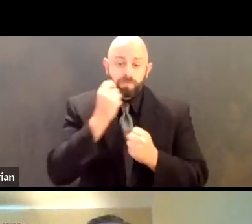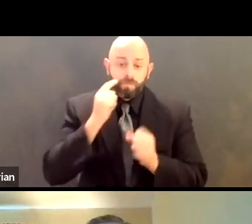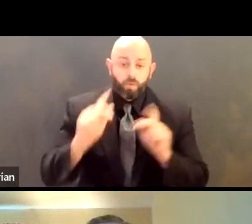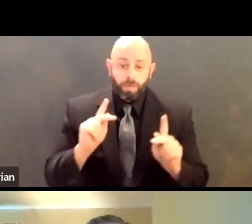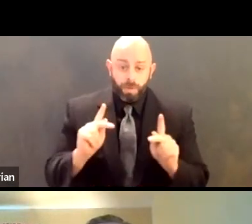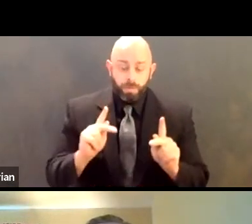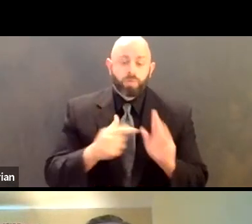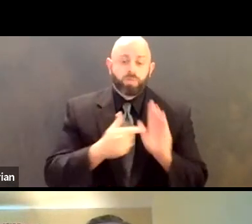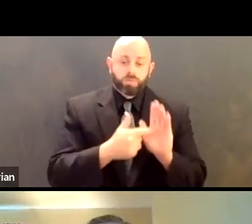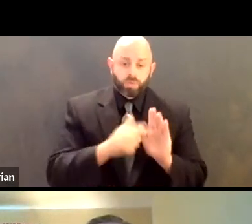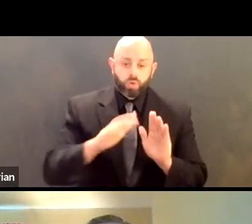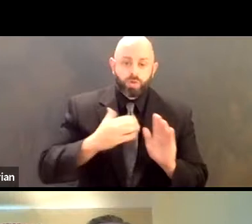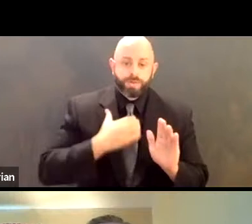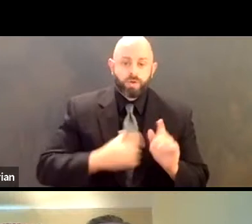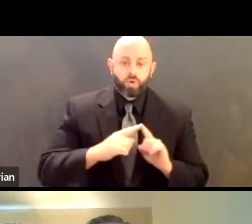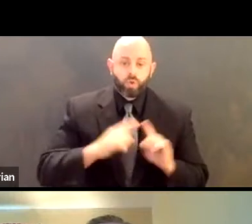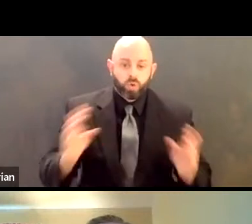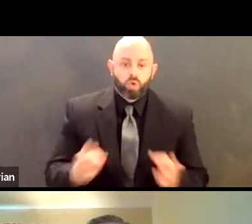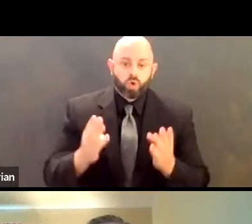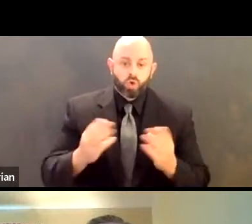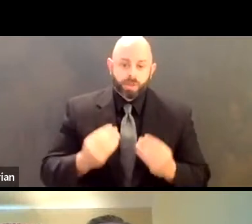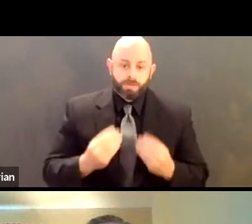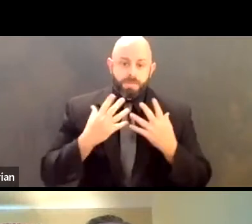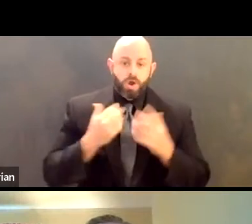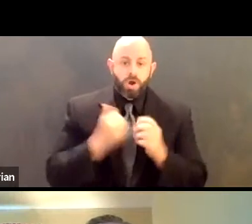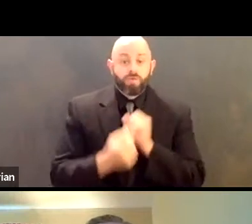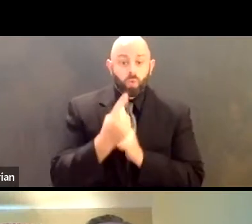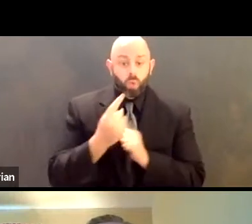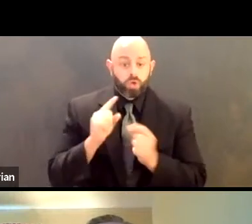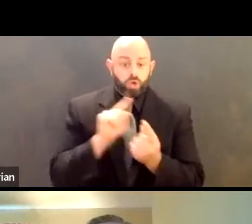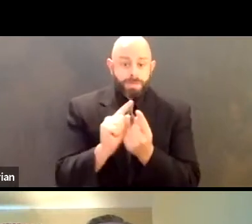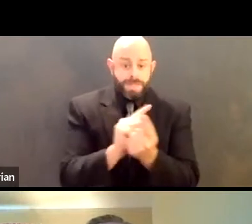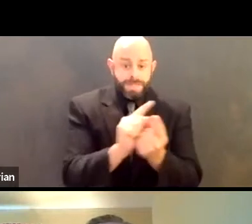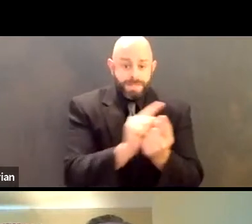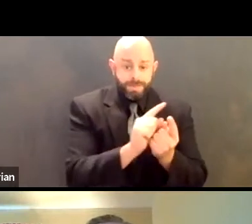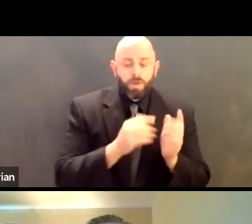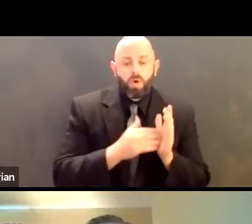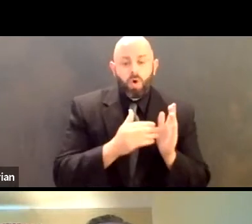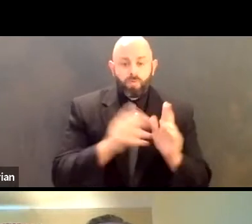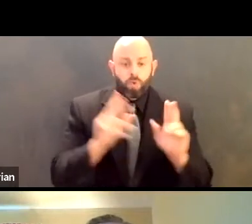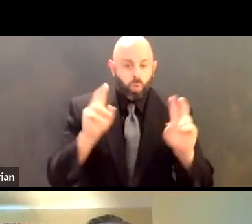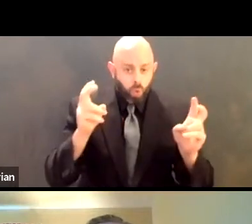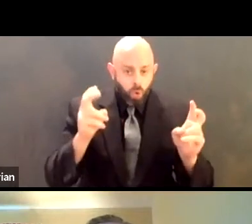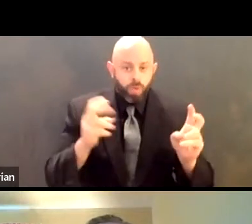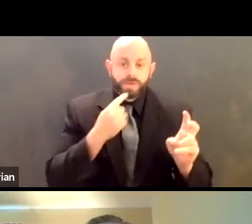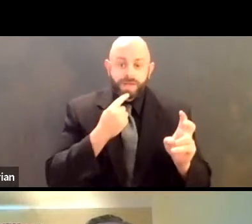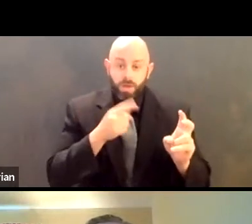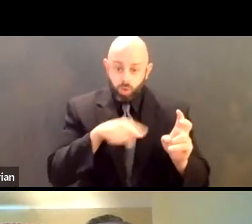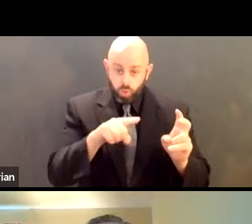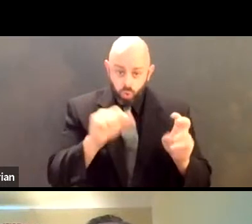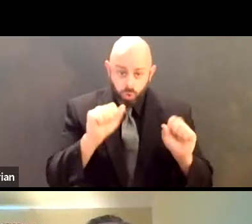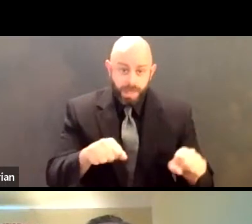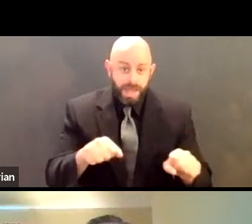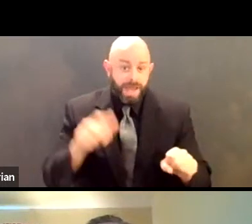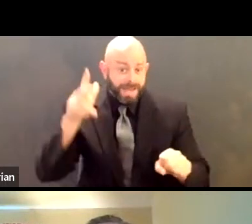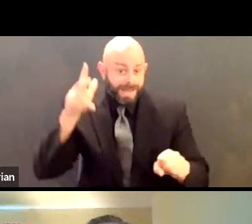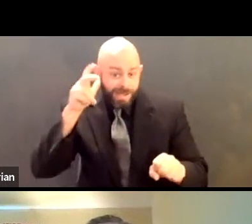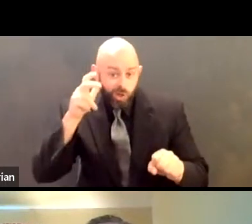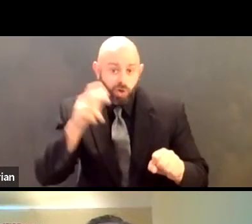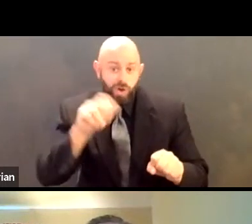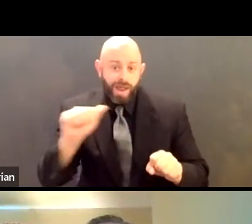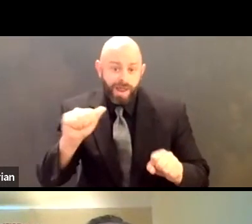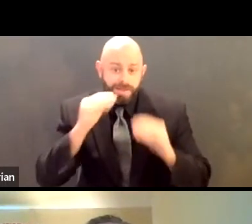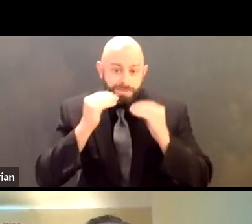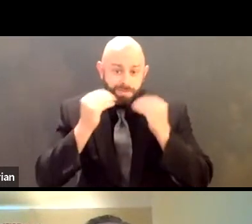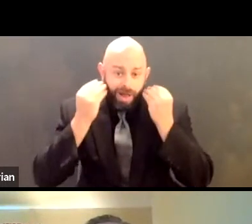reflects through her desire to encourage and inspire everyone she meets. And she's often quoted and well known for saying, "You can hear a smile." So keep that in mind as